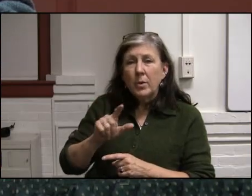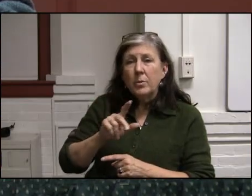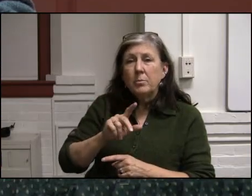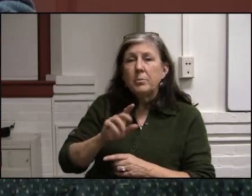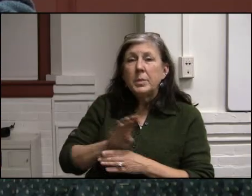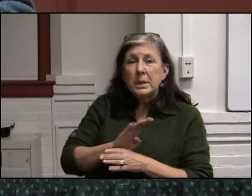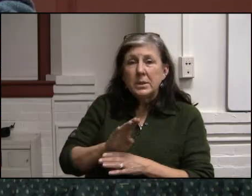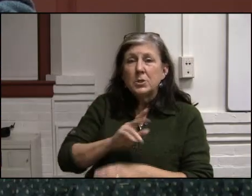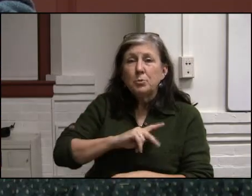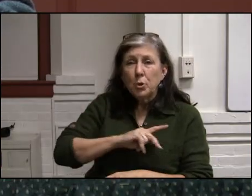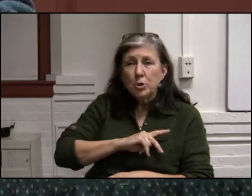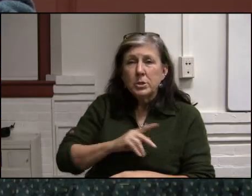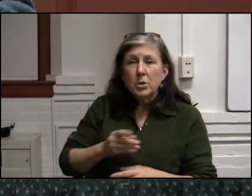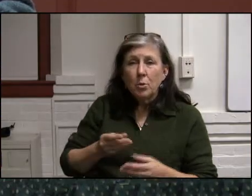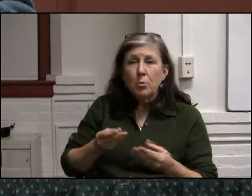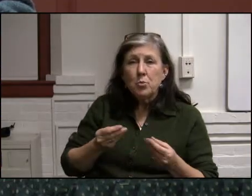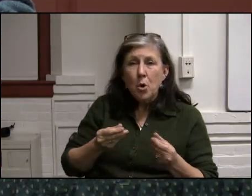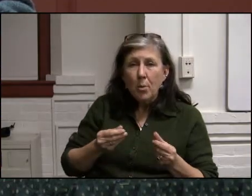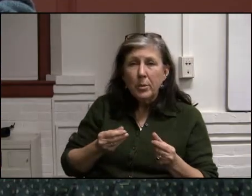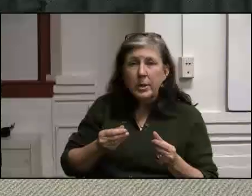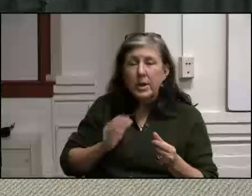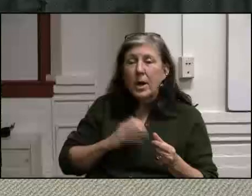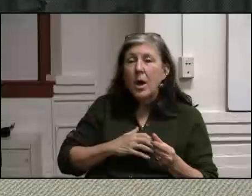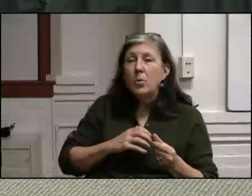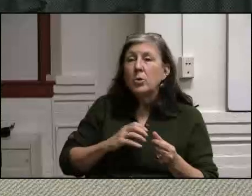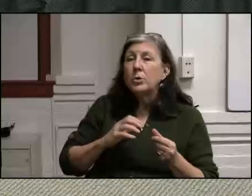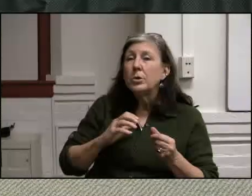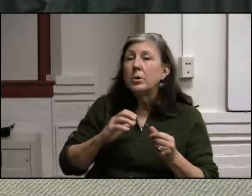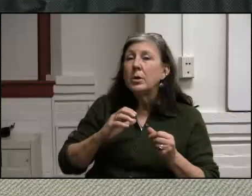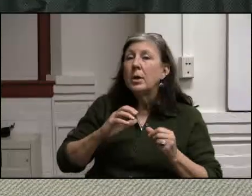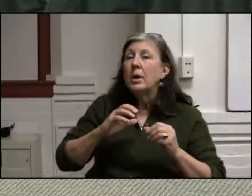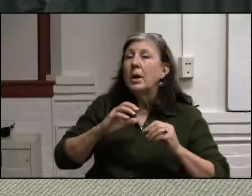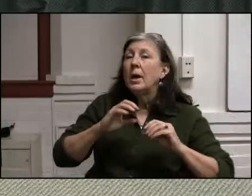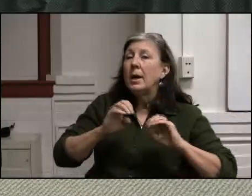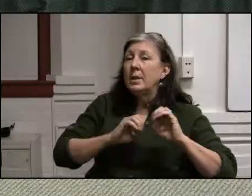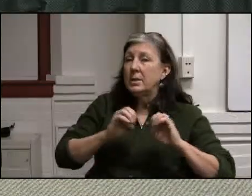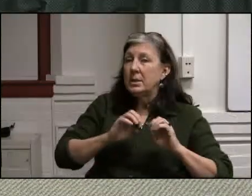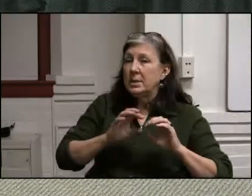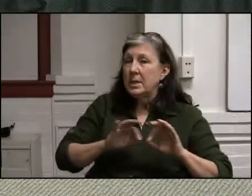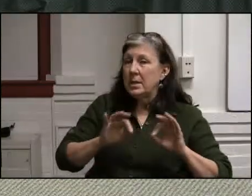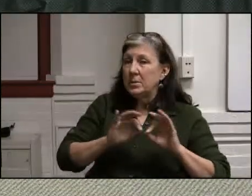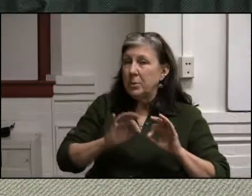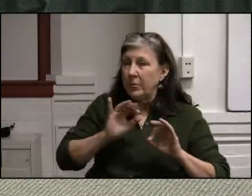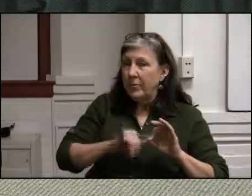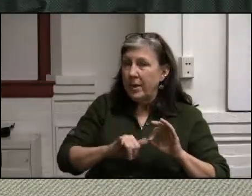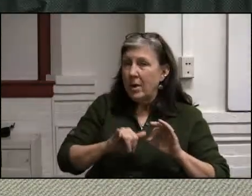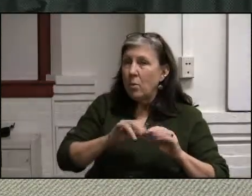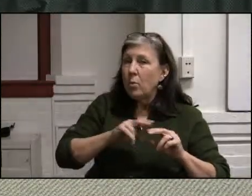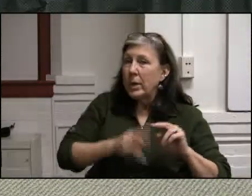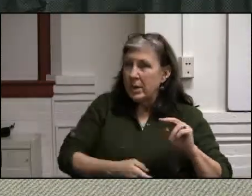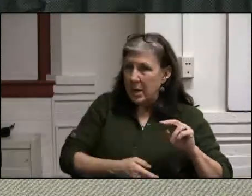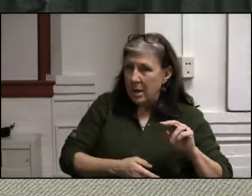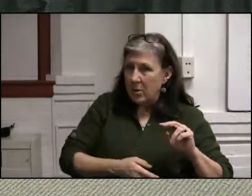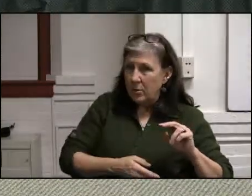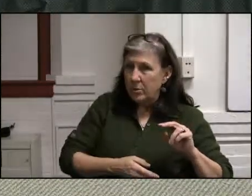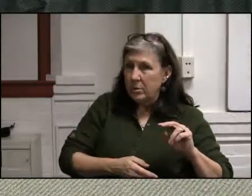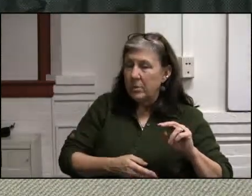our assessment of that went down quite significantly. Correct. But